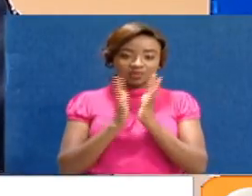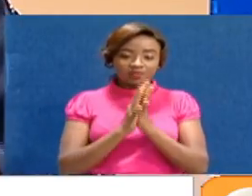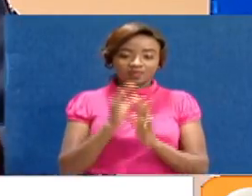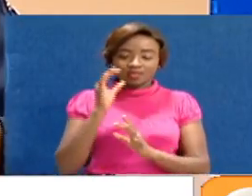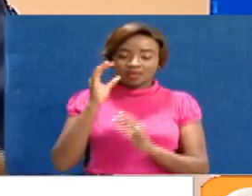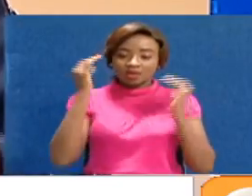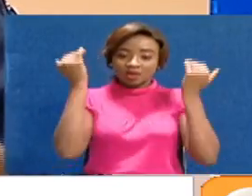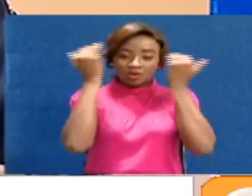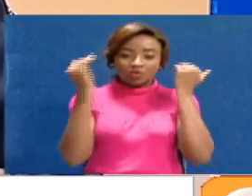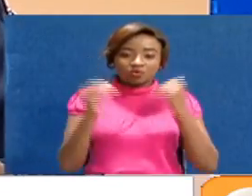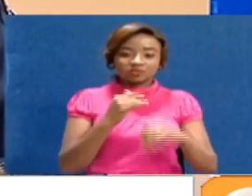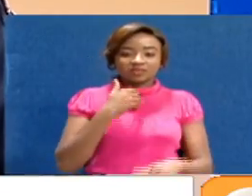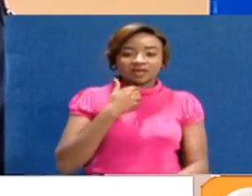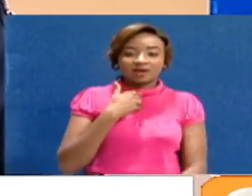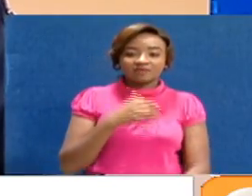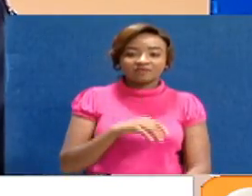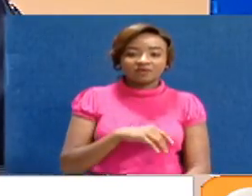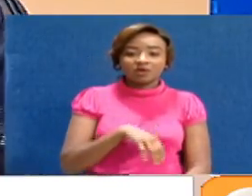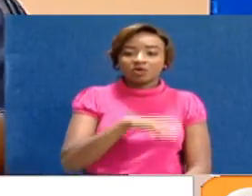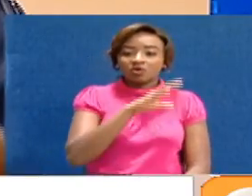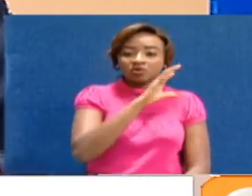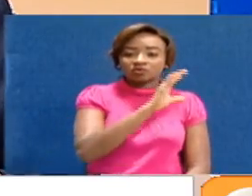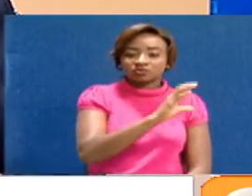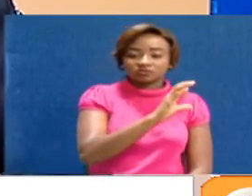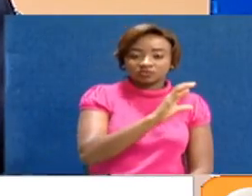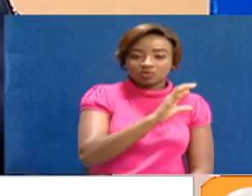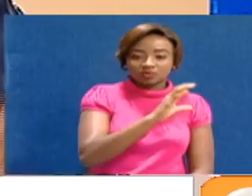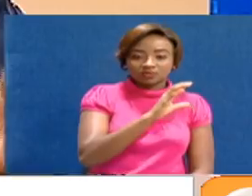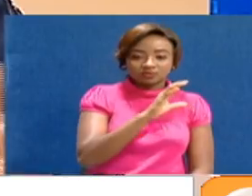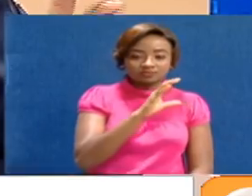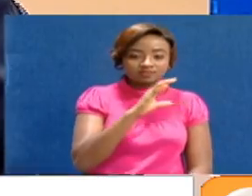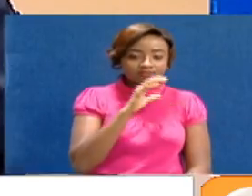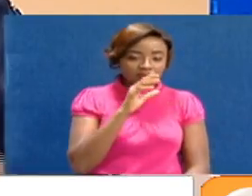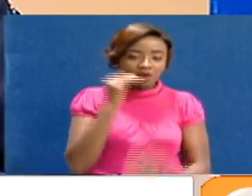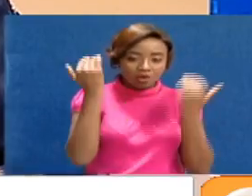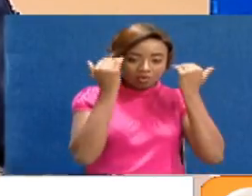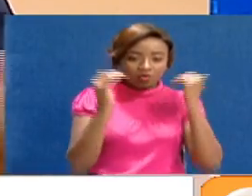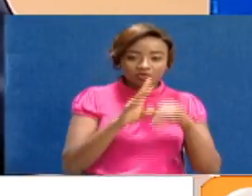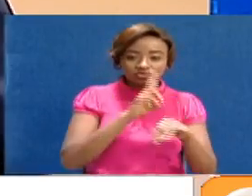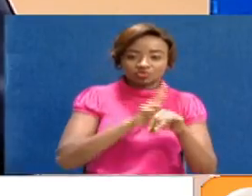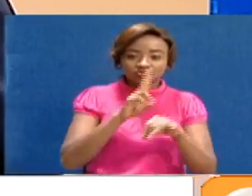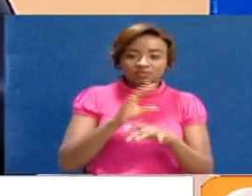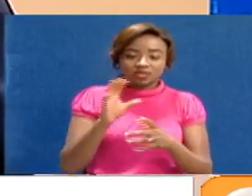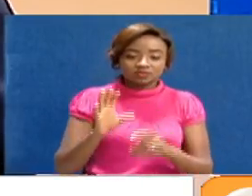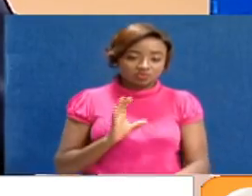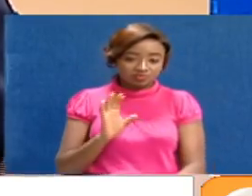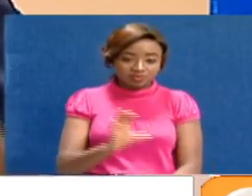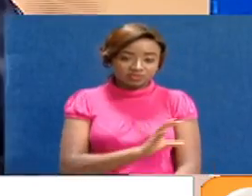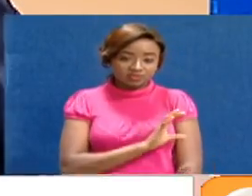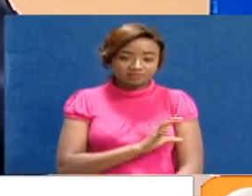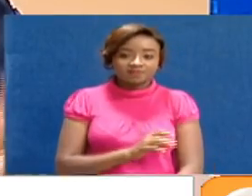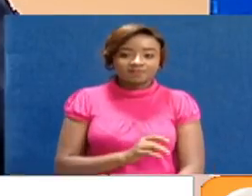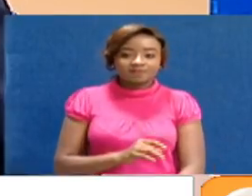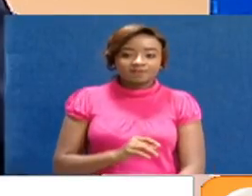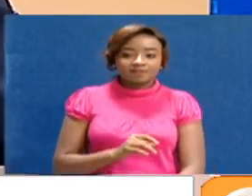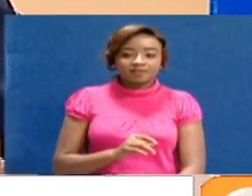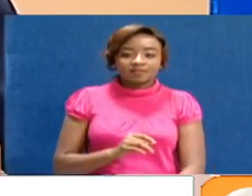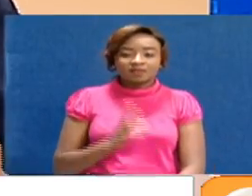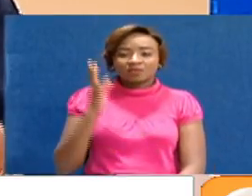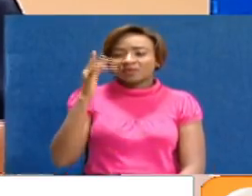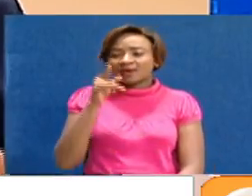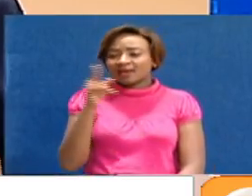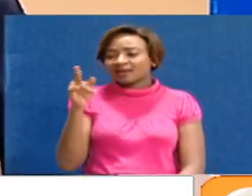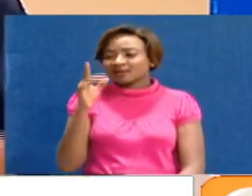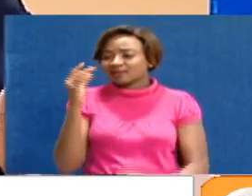CUC, that is the Court Users Committee, giving our problems, because even the courts, we ask ourselves, why are the